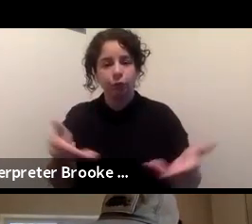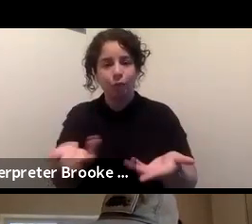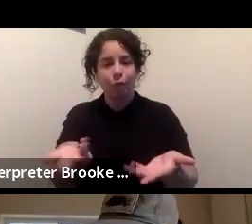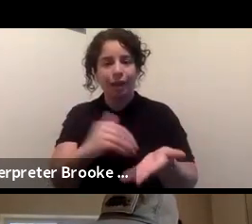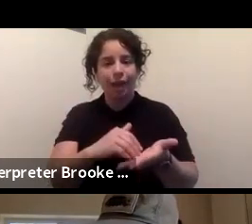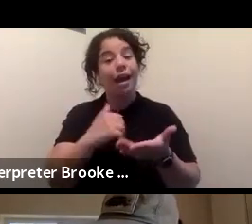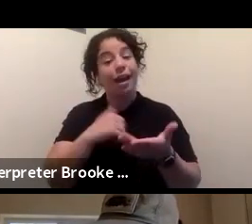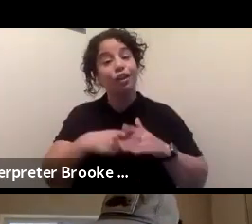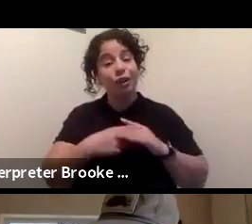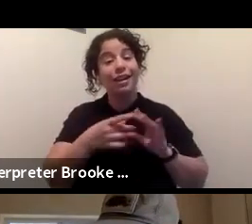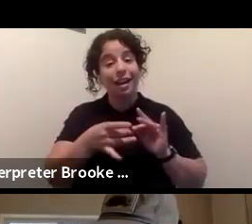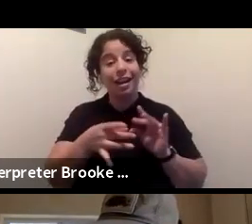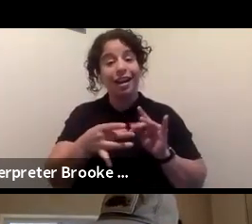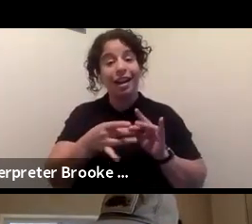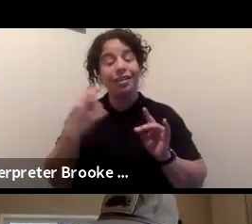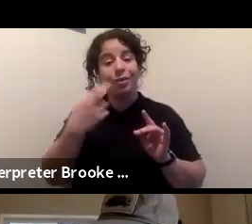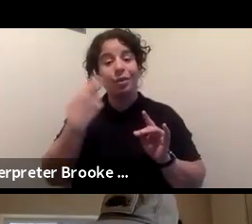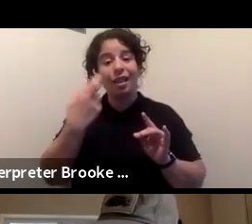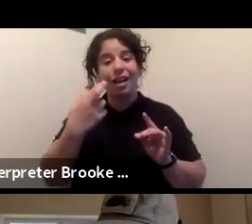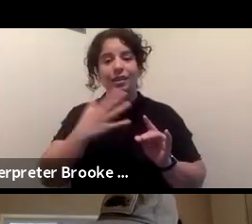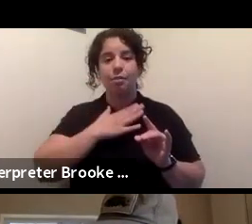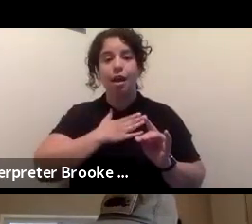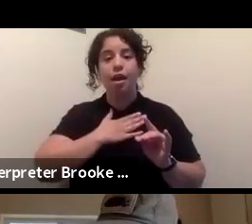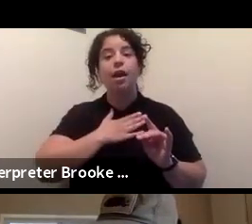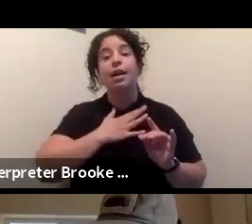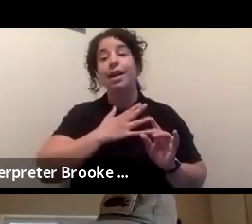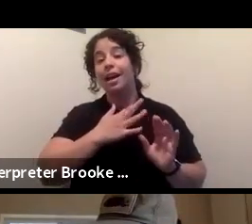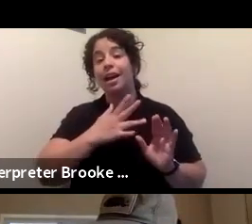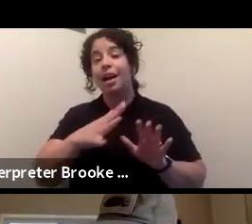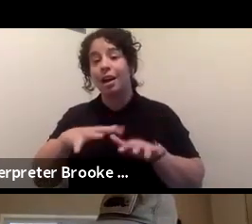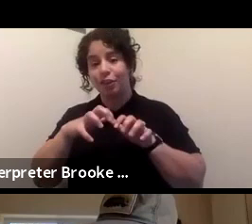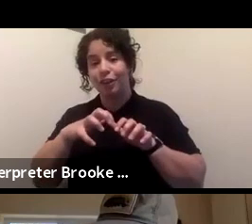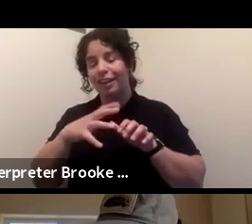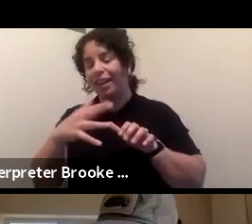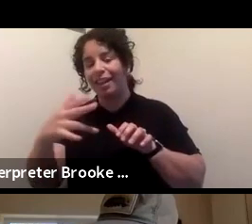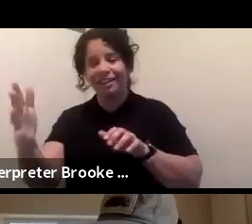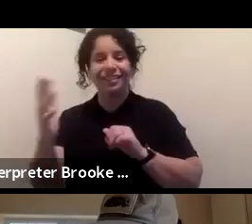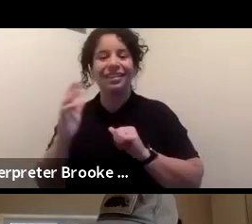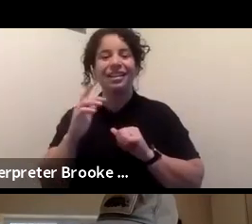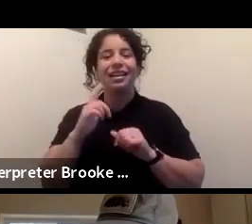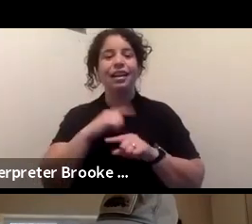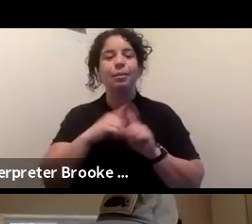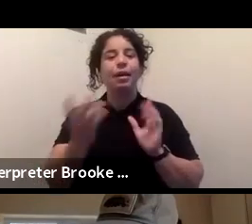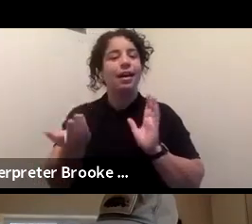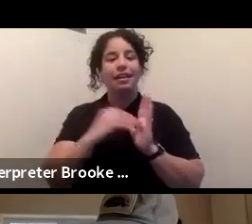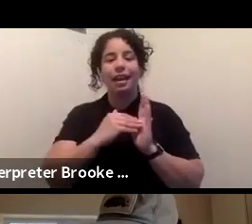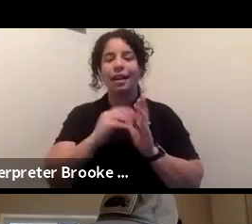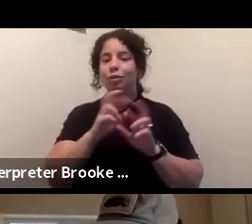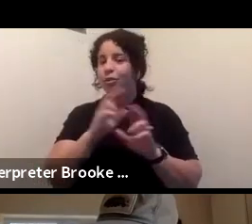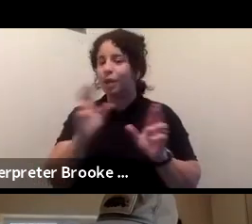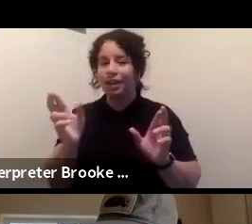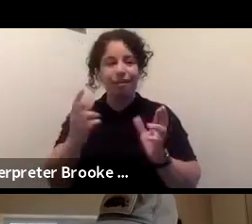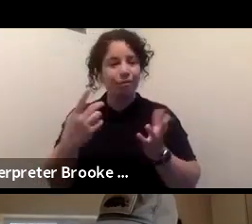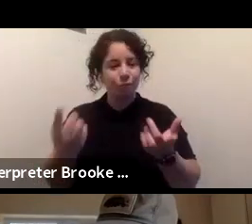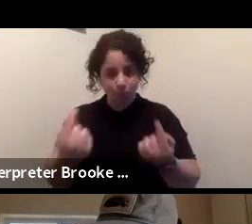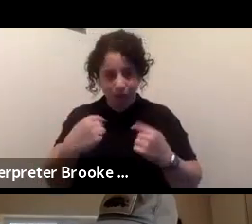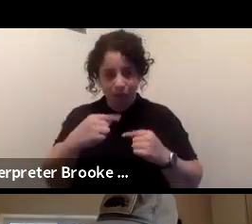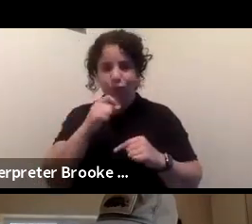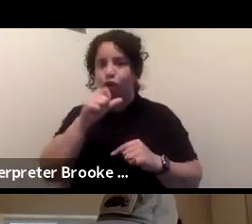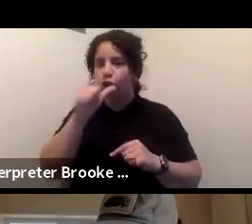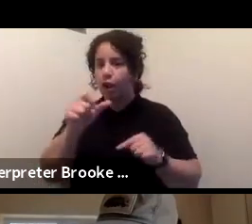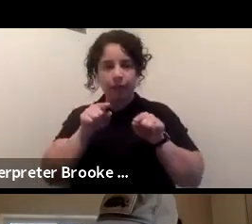realized my order was all messed up. So welcome to nonlinear and incoherent facilitation, part of